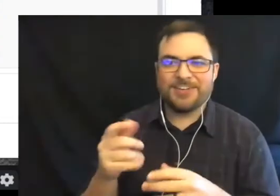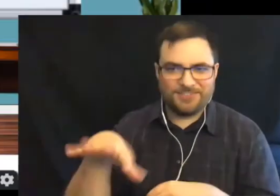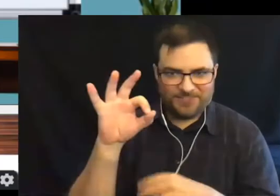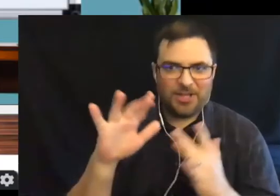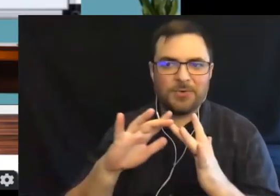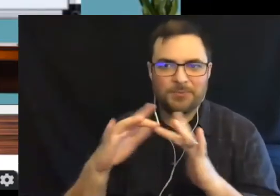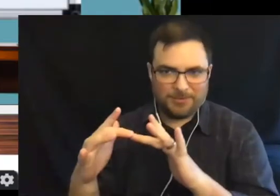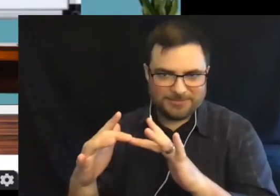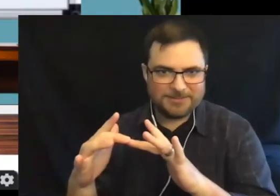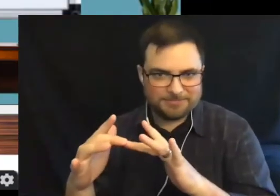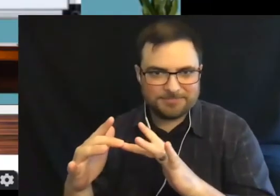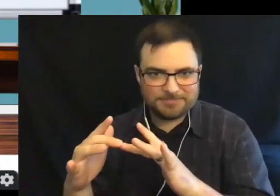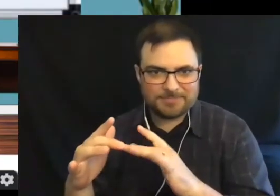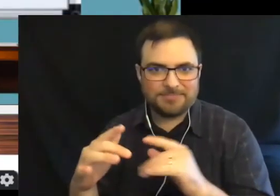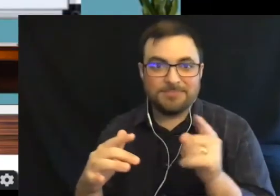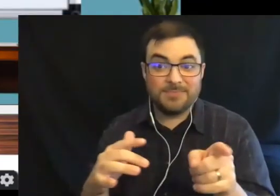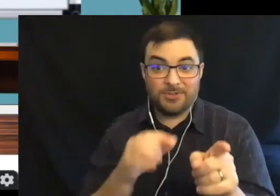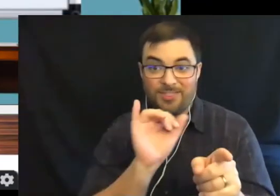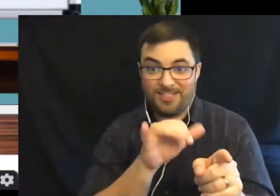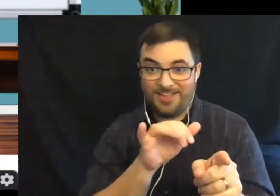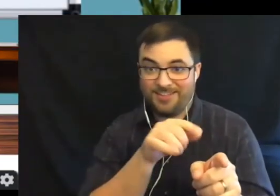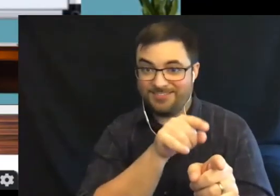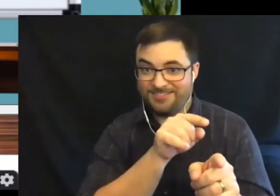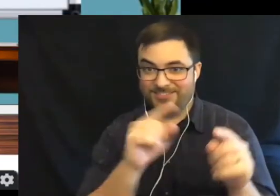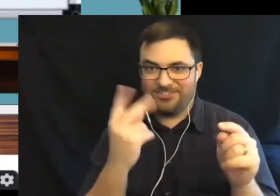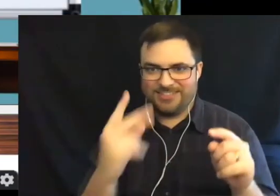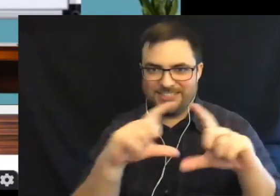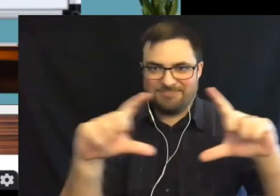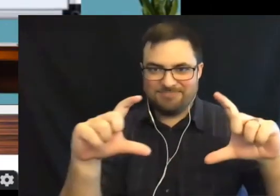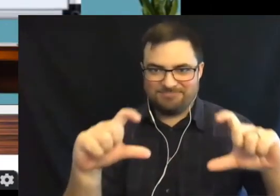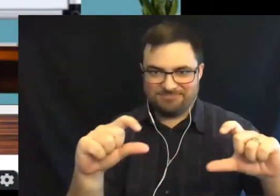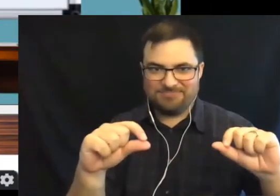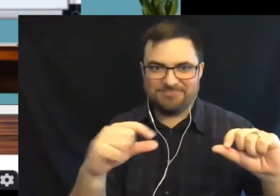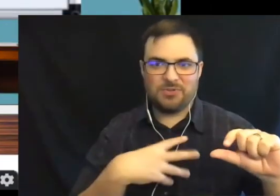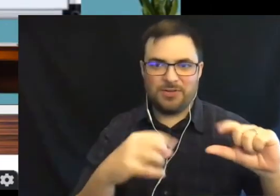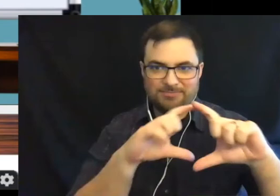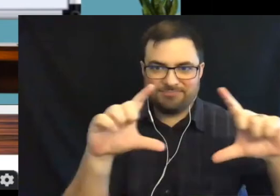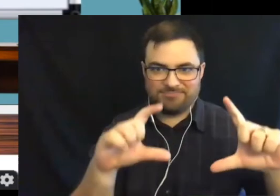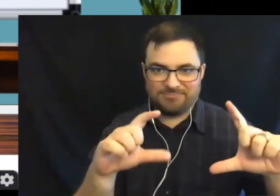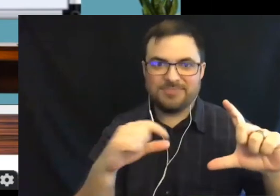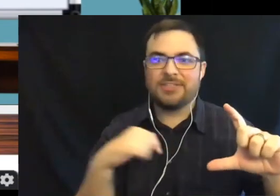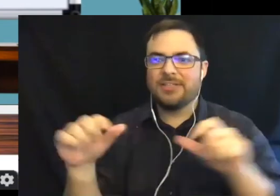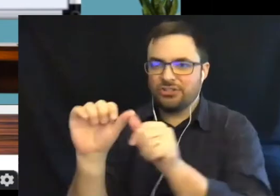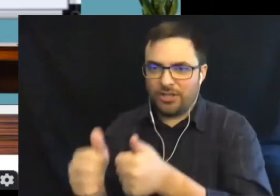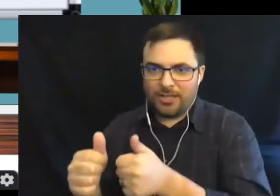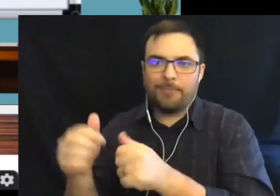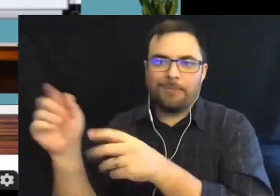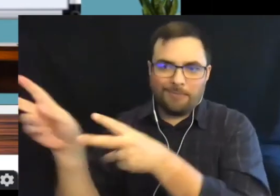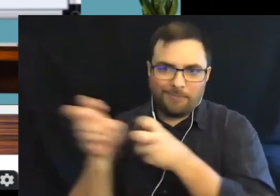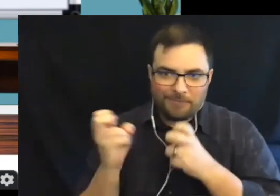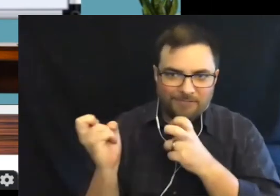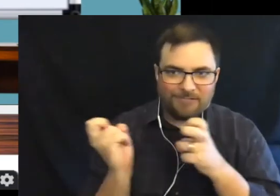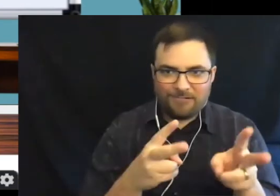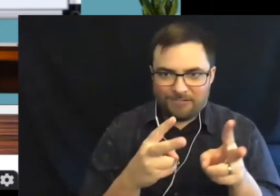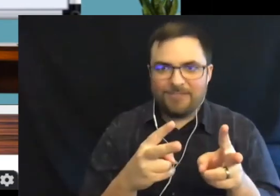can I put a clickable link here. So this was just insert shape. You pick the shape that you want, and then